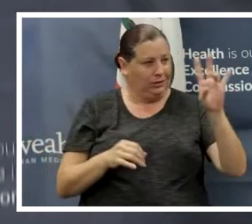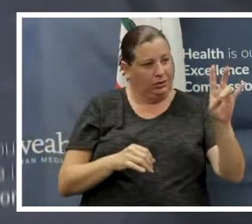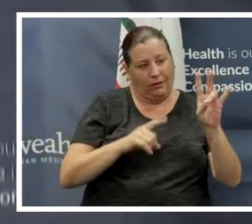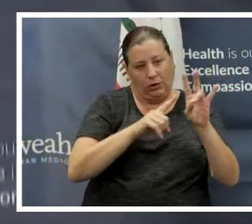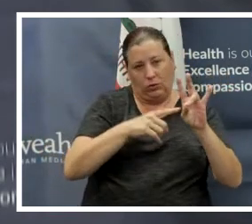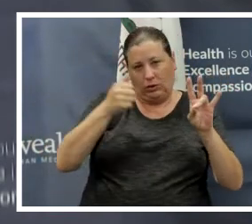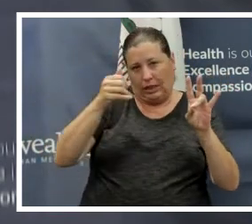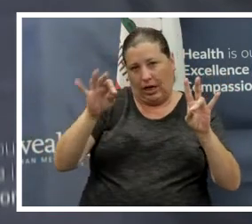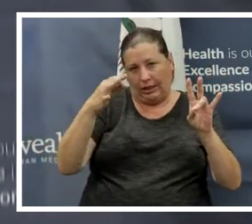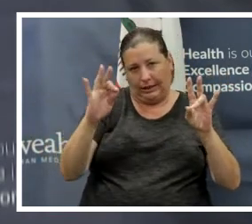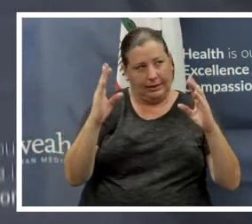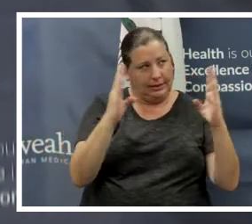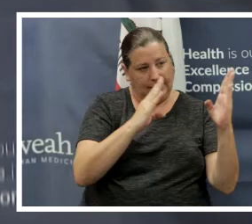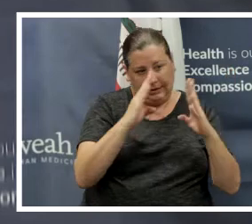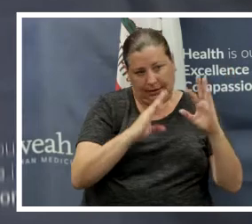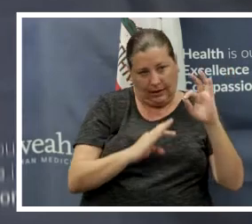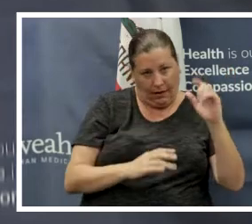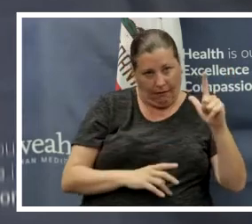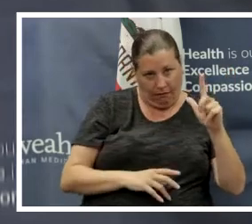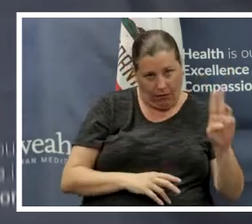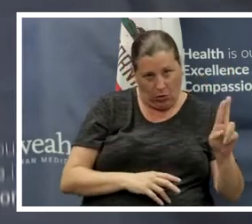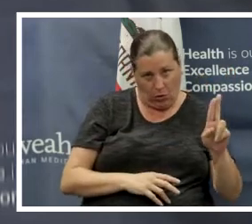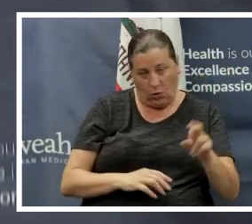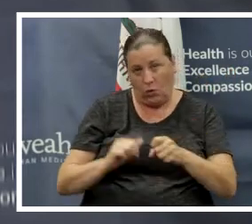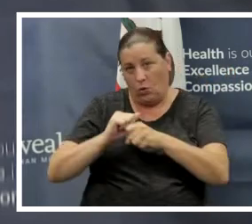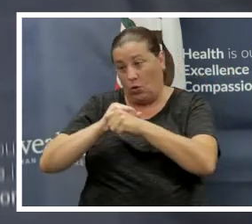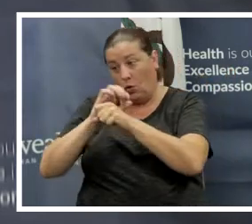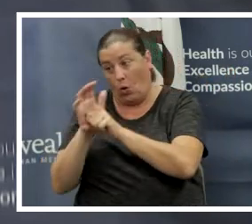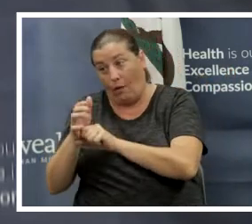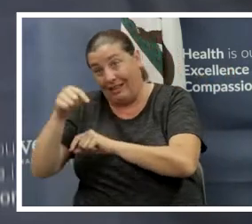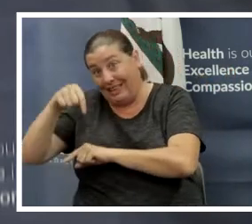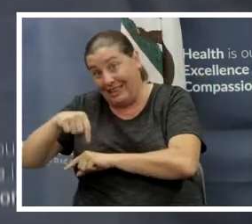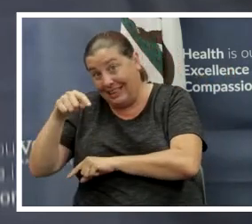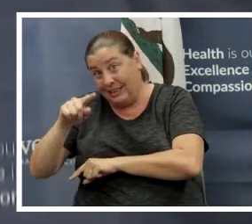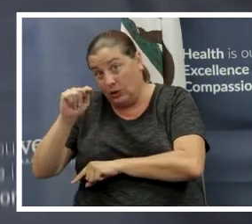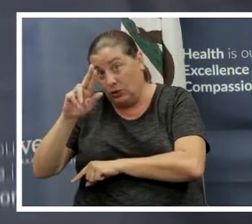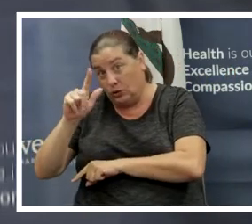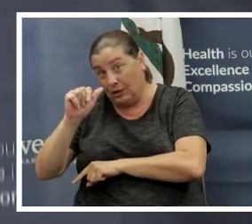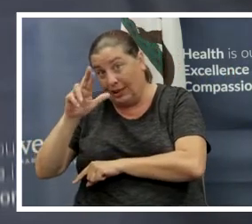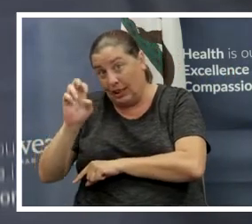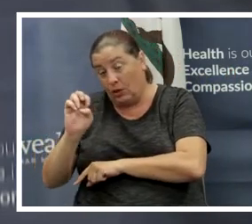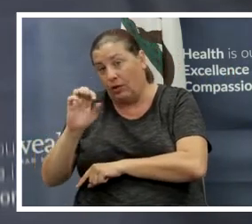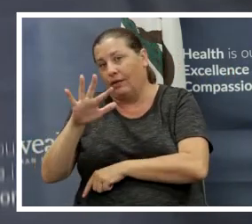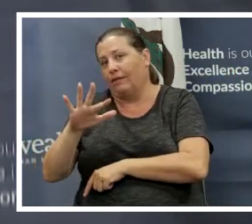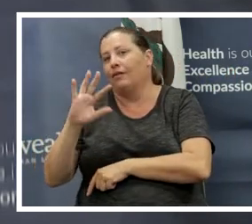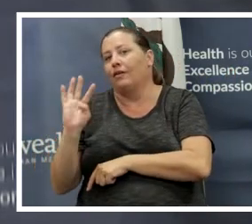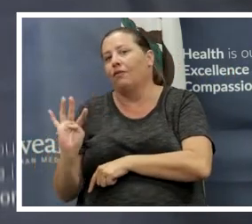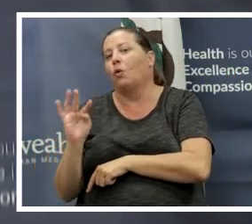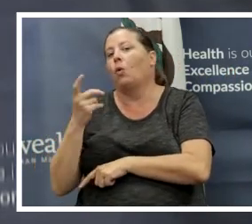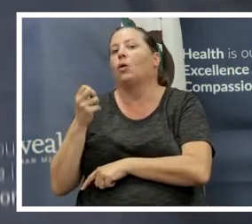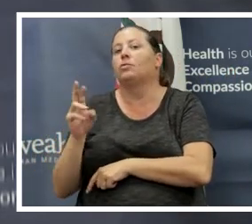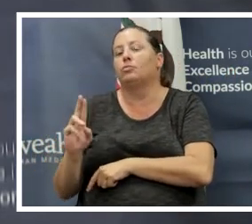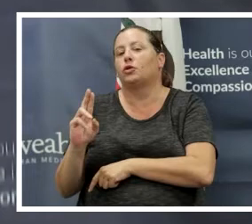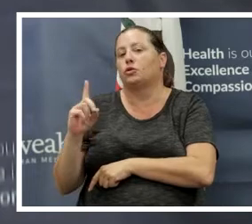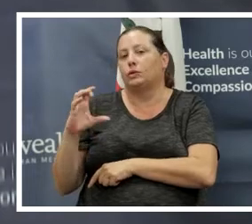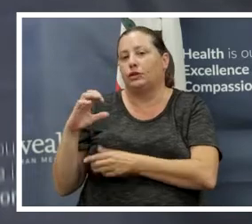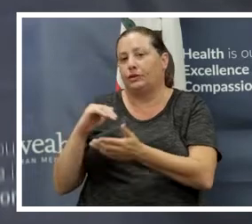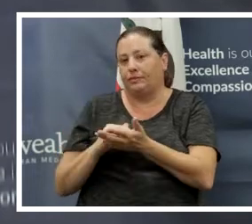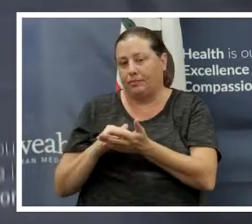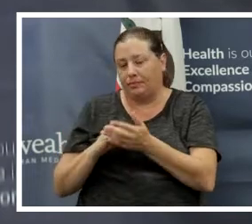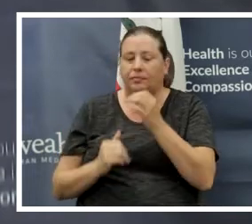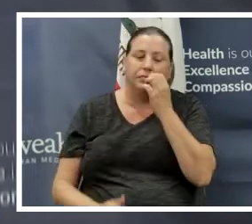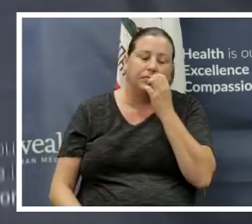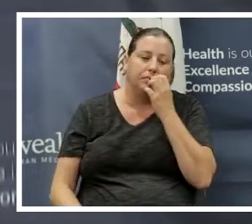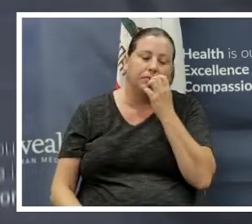19, and COVID in Tulare County, 54 deaths per 100,000. When I tried